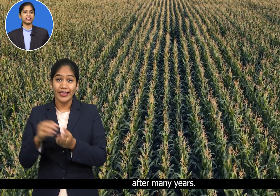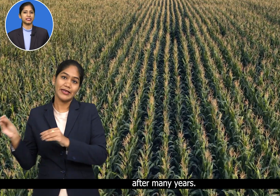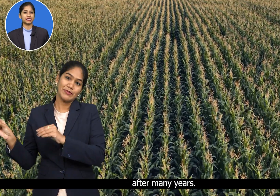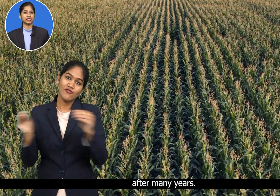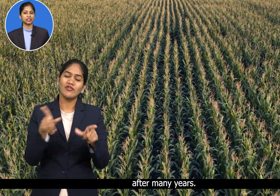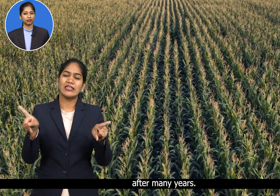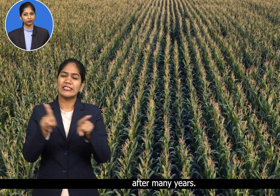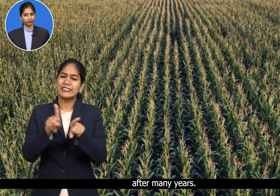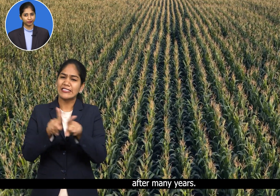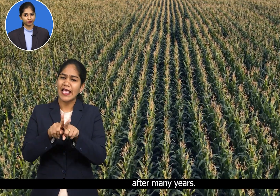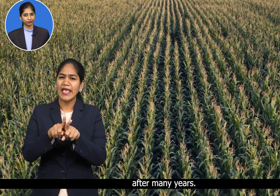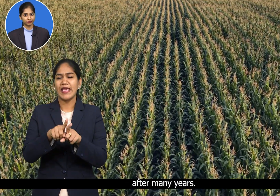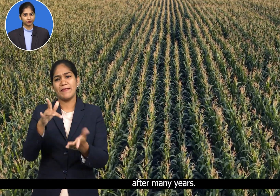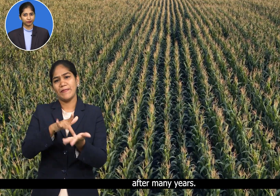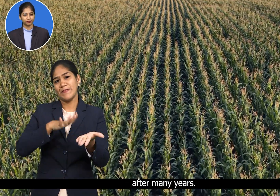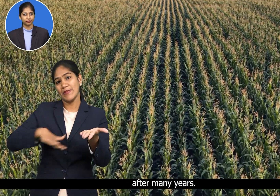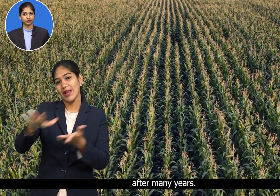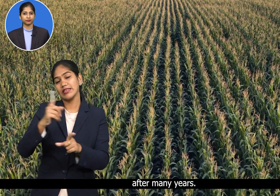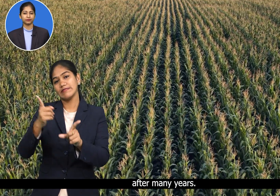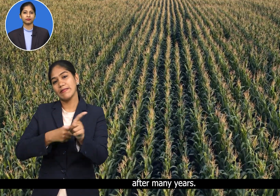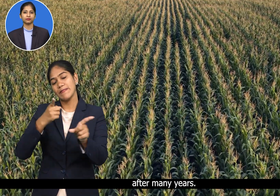many years.